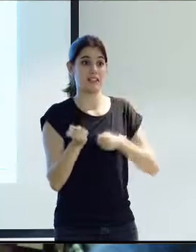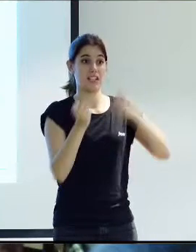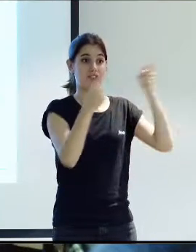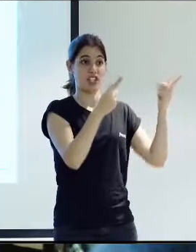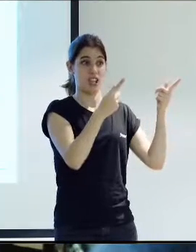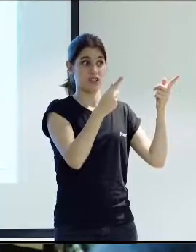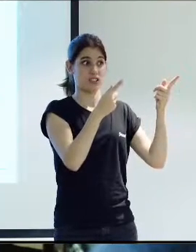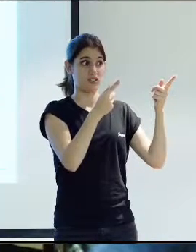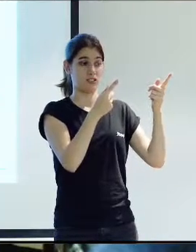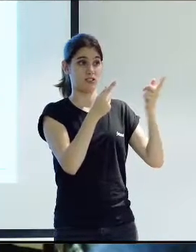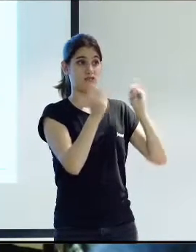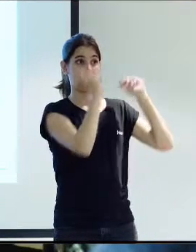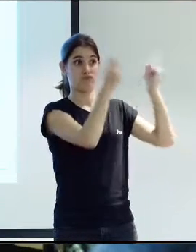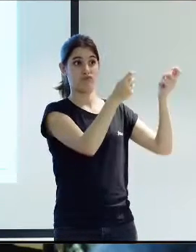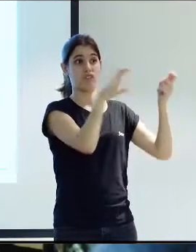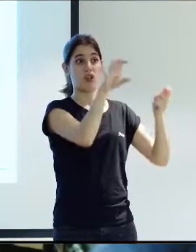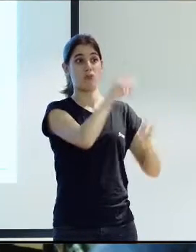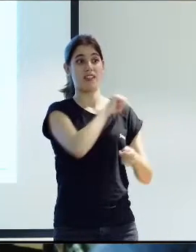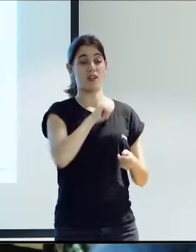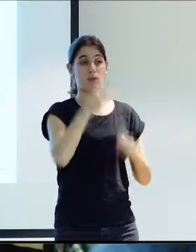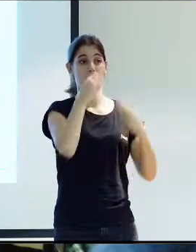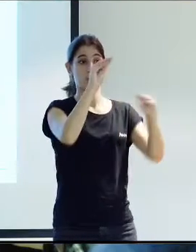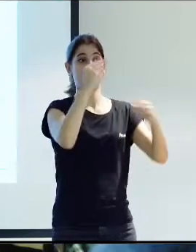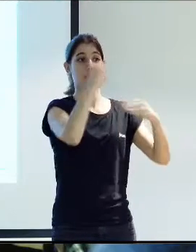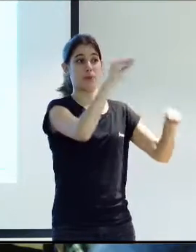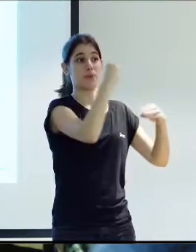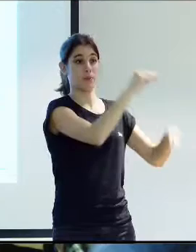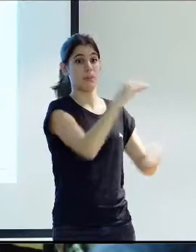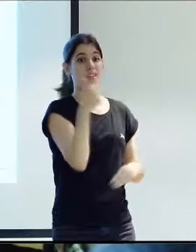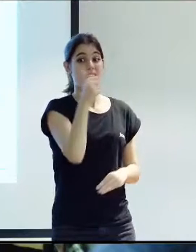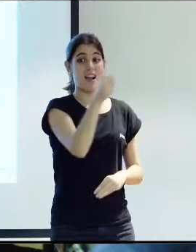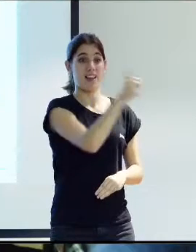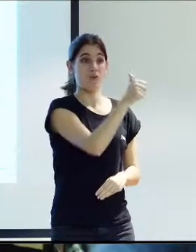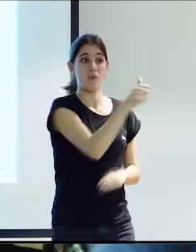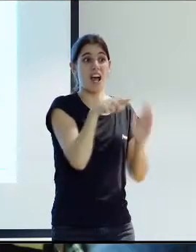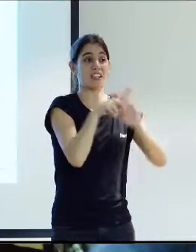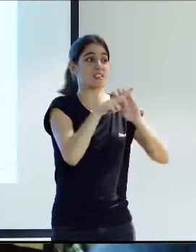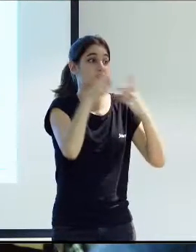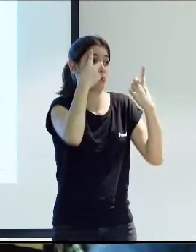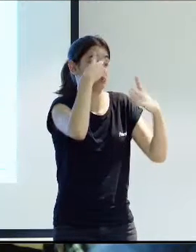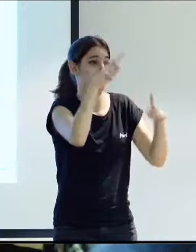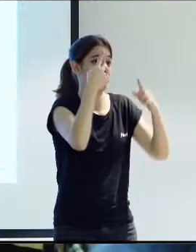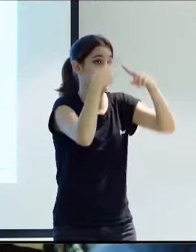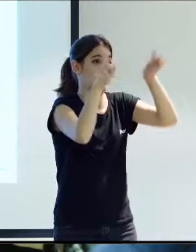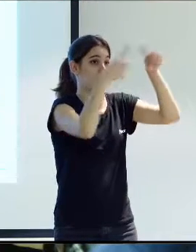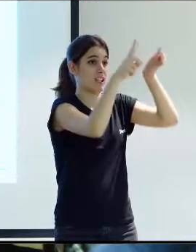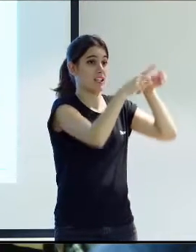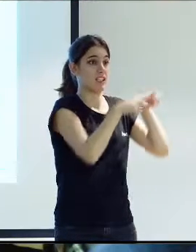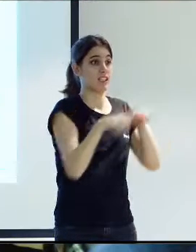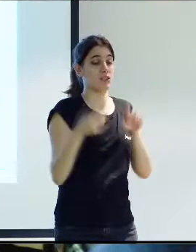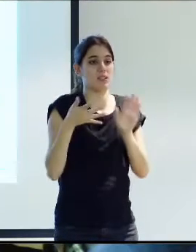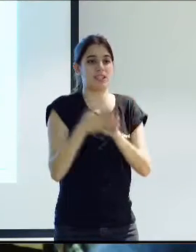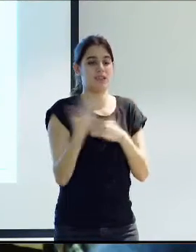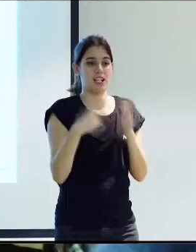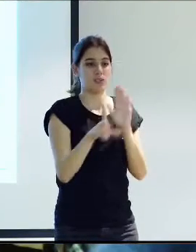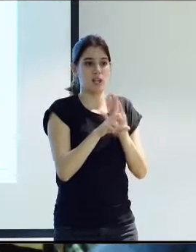and the jurisdiction has been transferred to the autonomous communities, and each autonomous community manage this